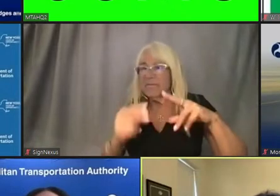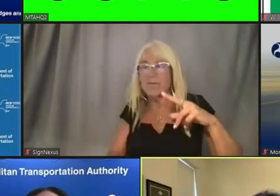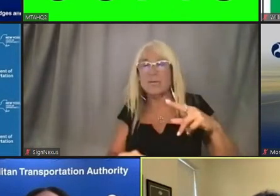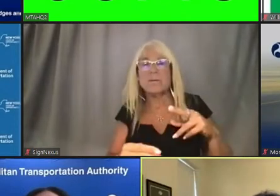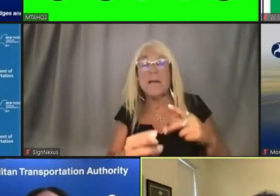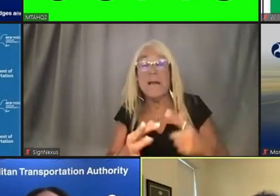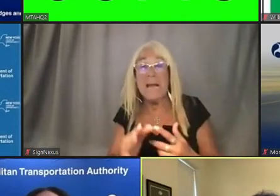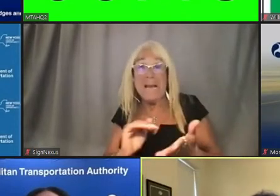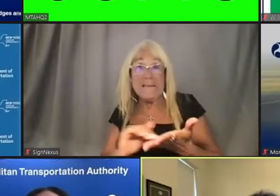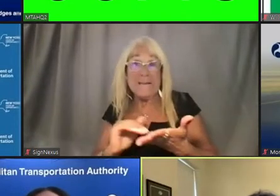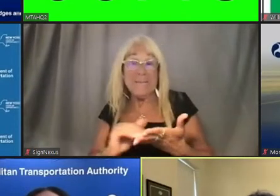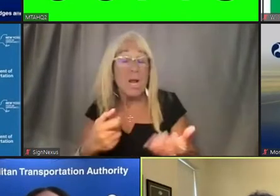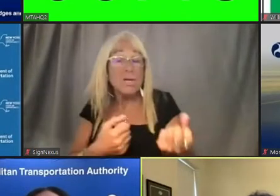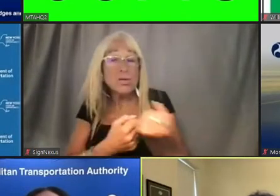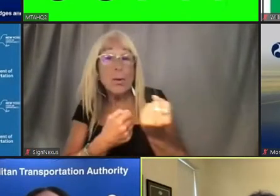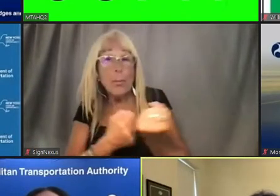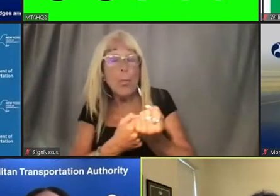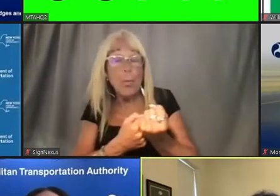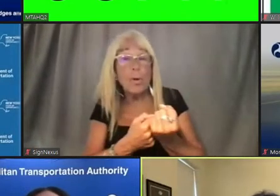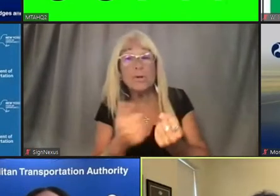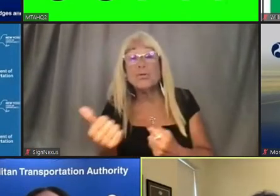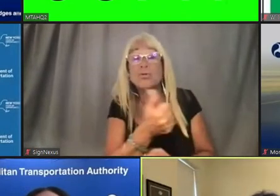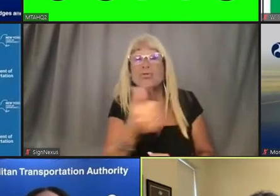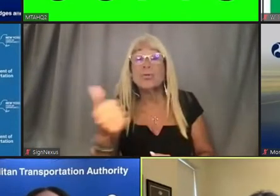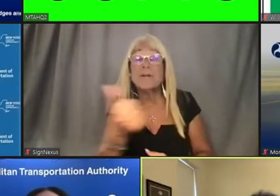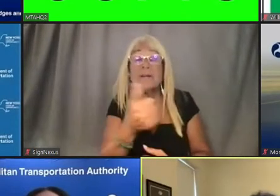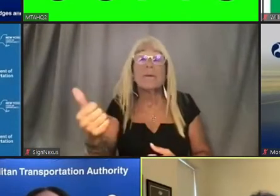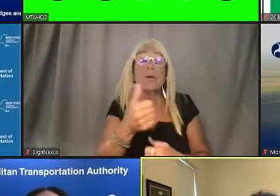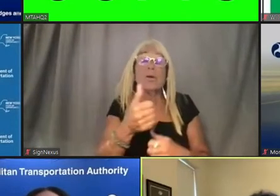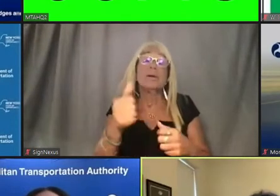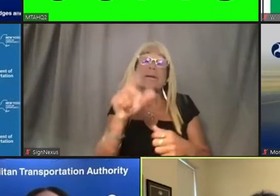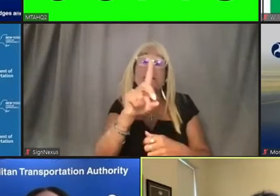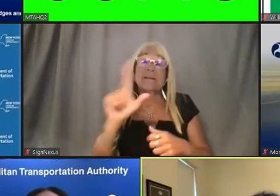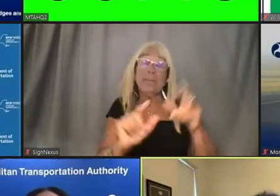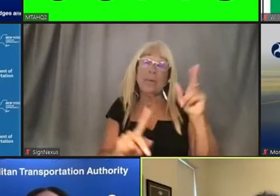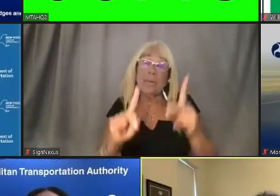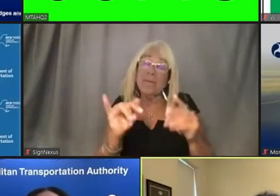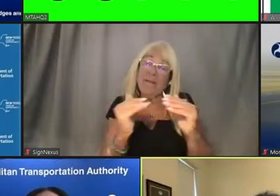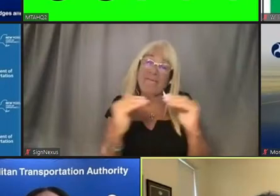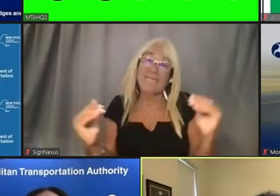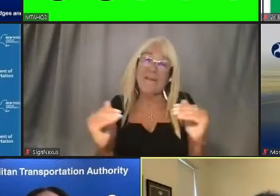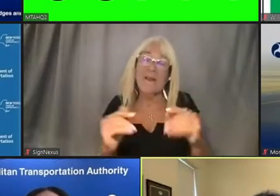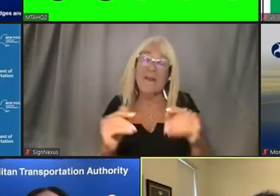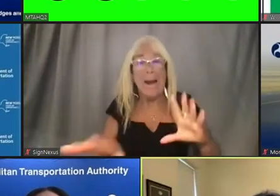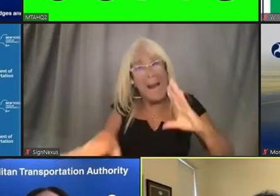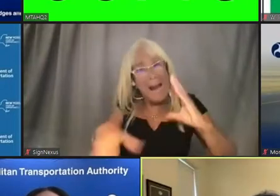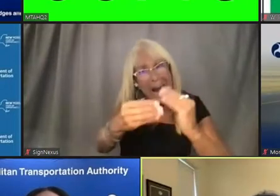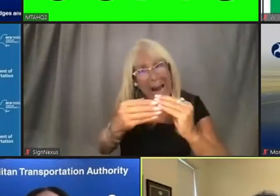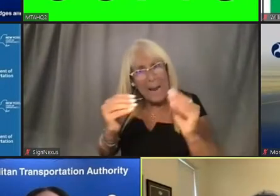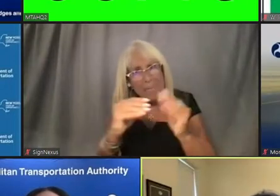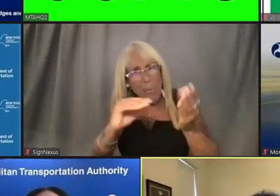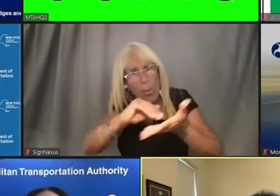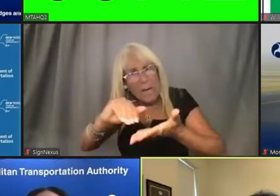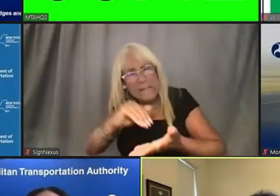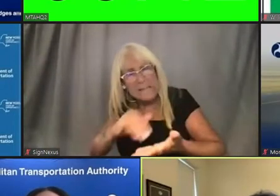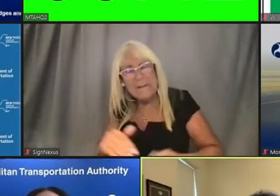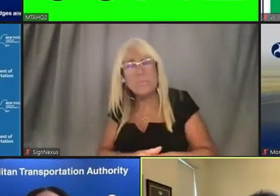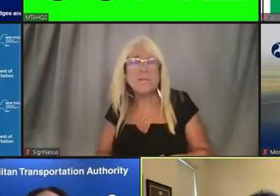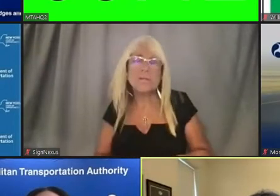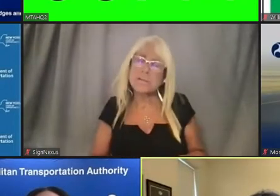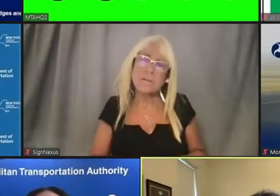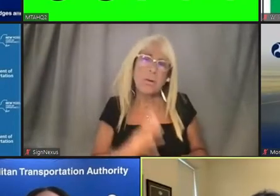support exempting vehicles that transport disabled people this is fair but adding more exemptions will significantly